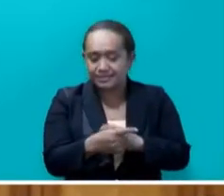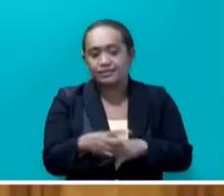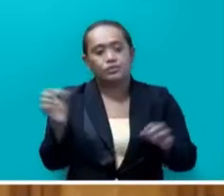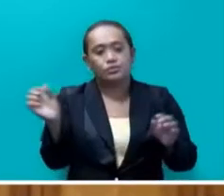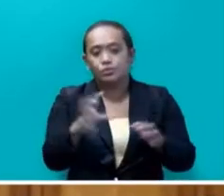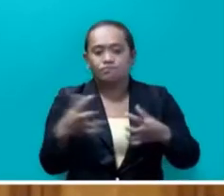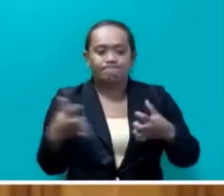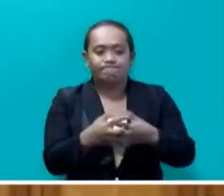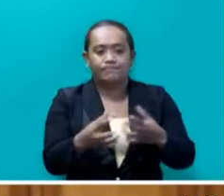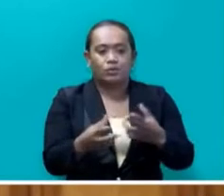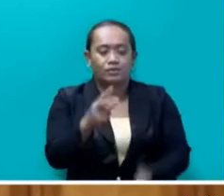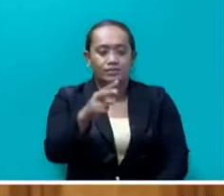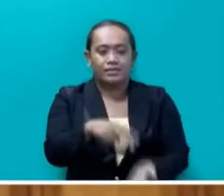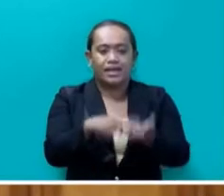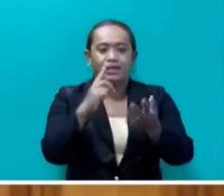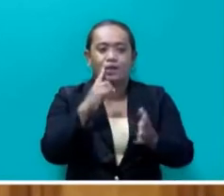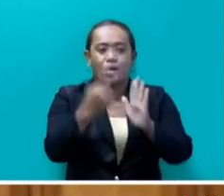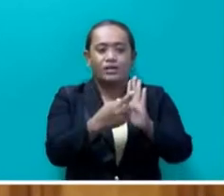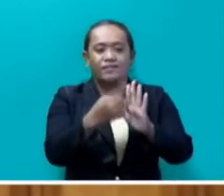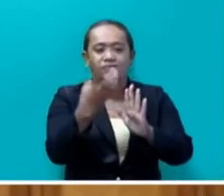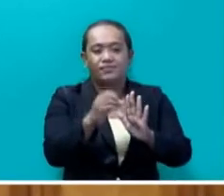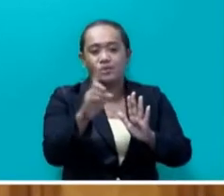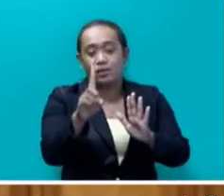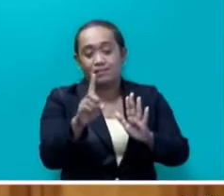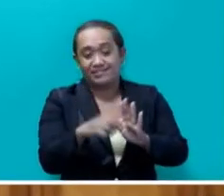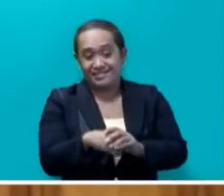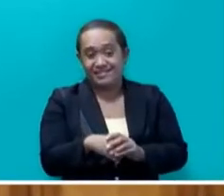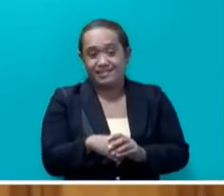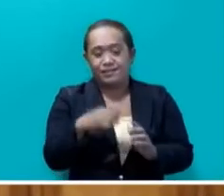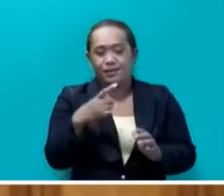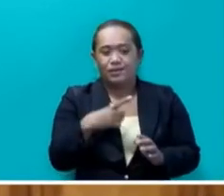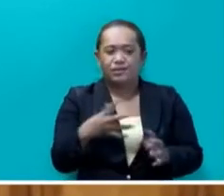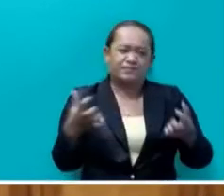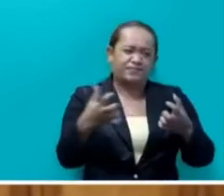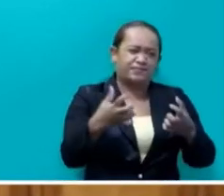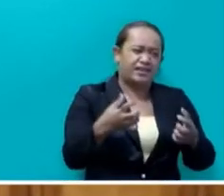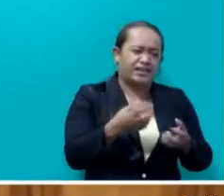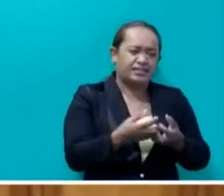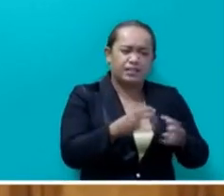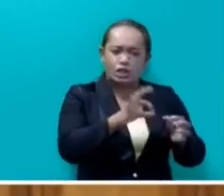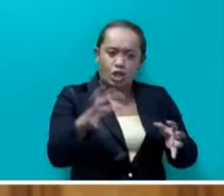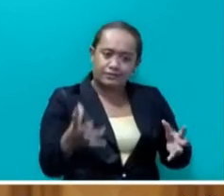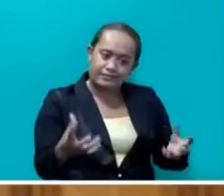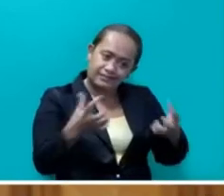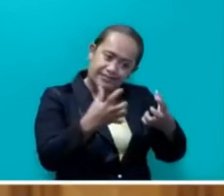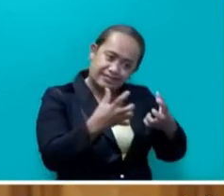51 and as a consequential bill. With a bit of history, Honorable Speaker,